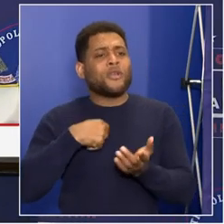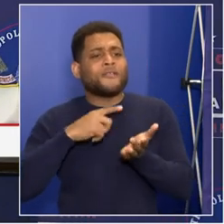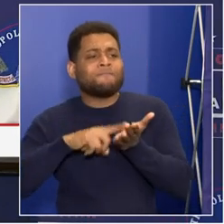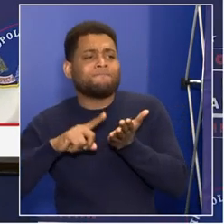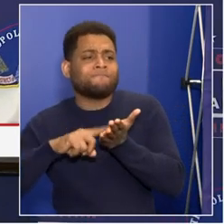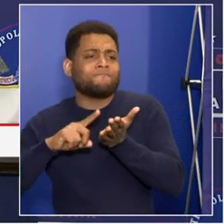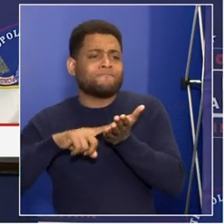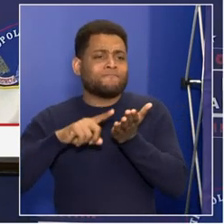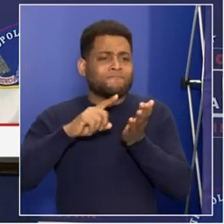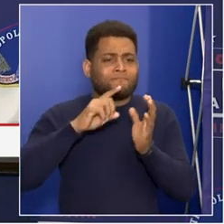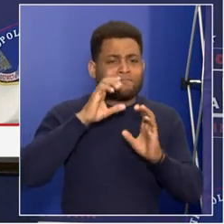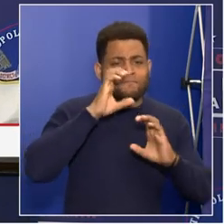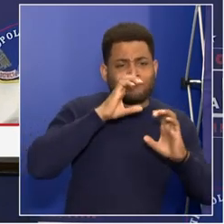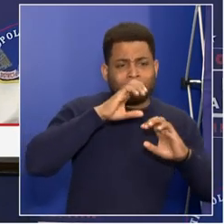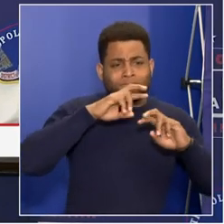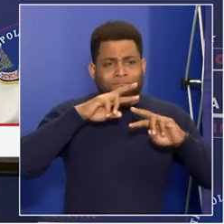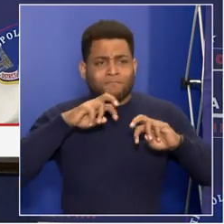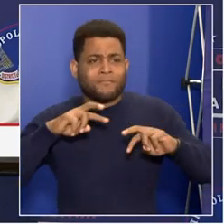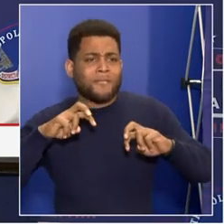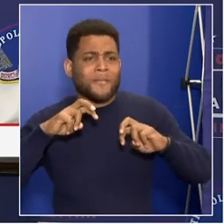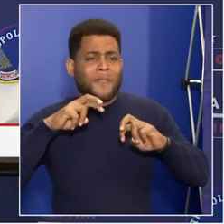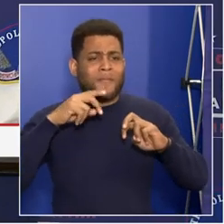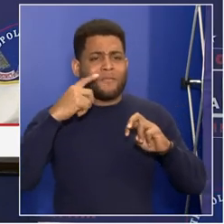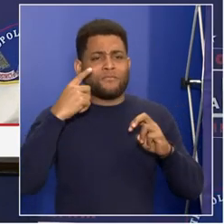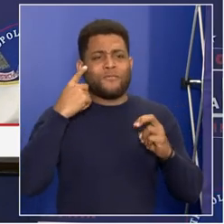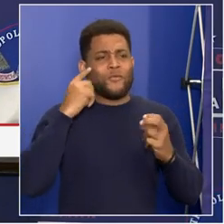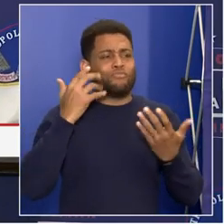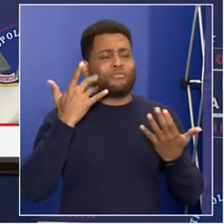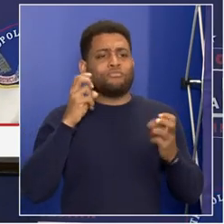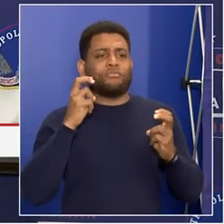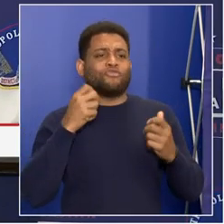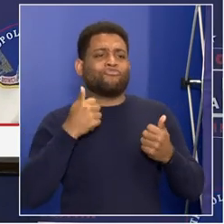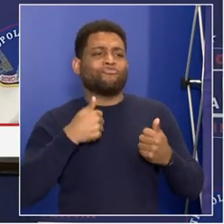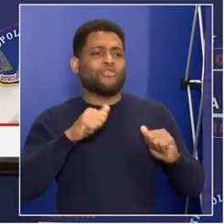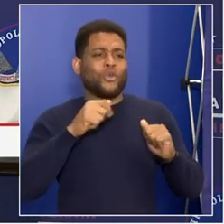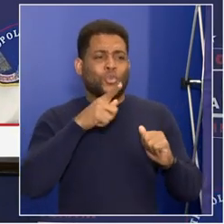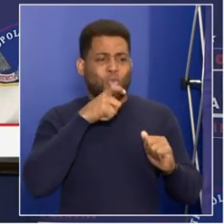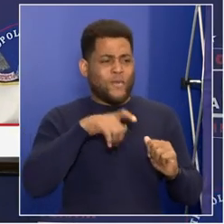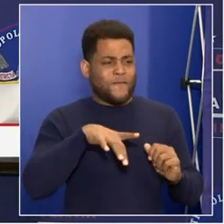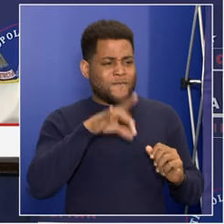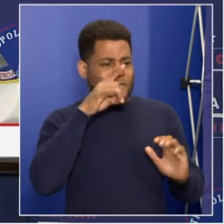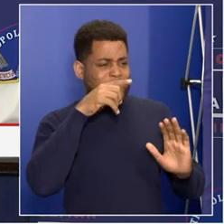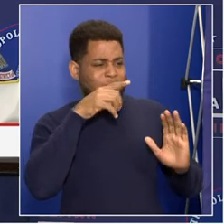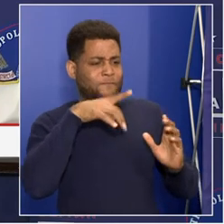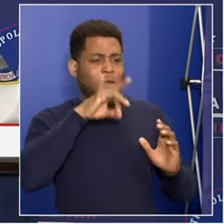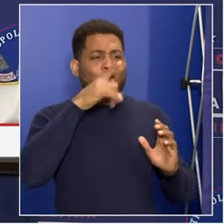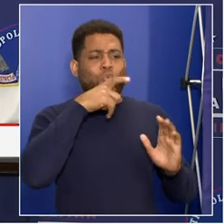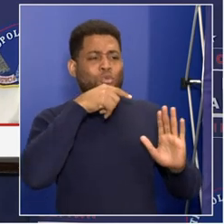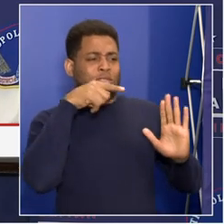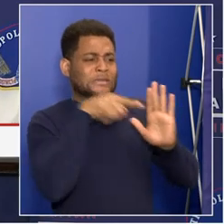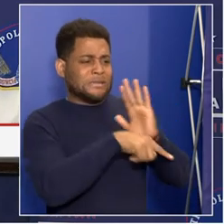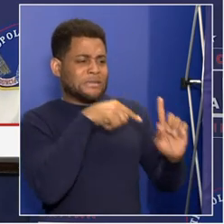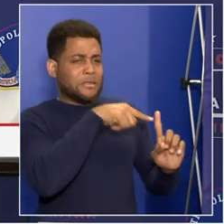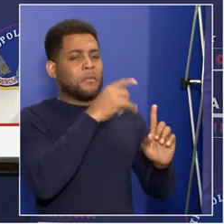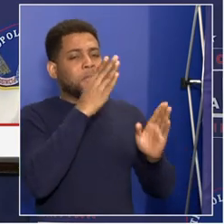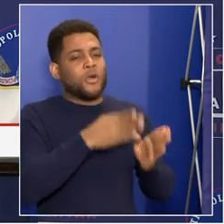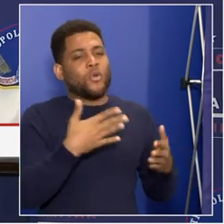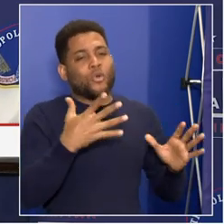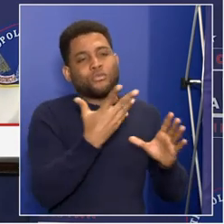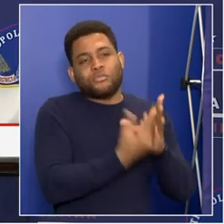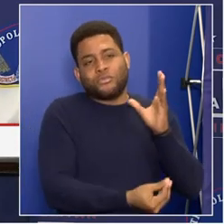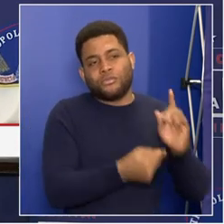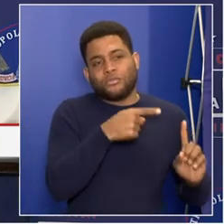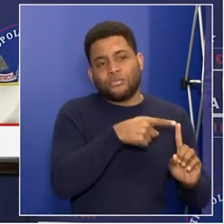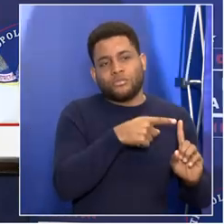the life of 31-year-old Nasrat Ahmed Yar. Nasrat was working as a Lyft driver in the early morning hours of